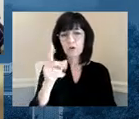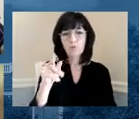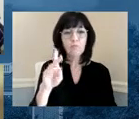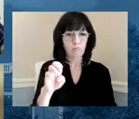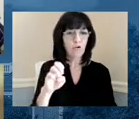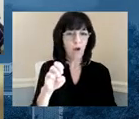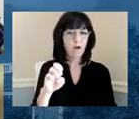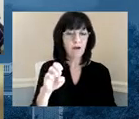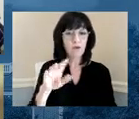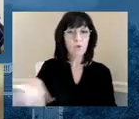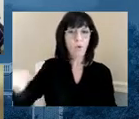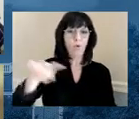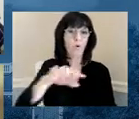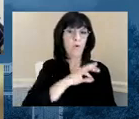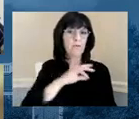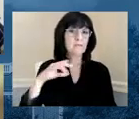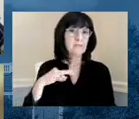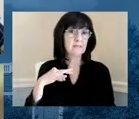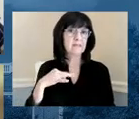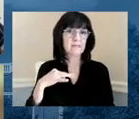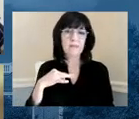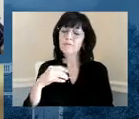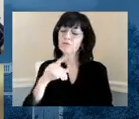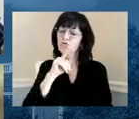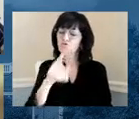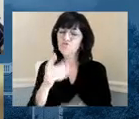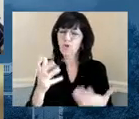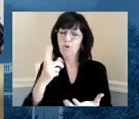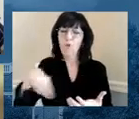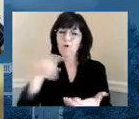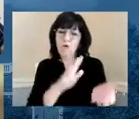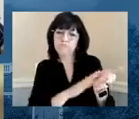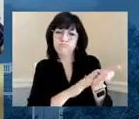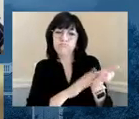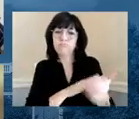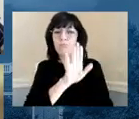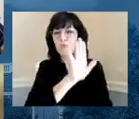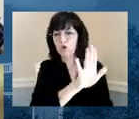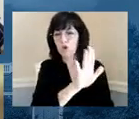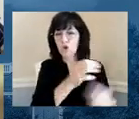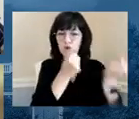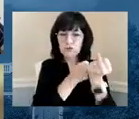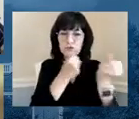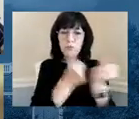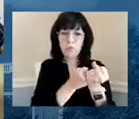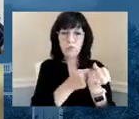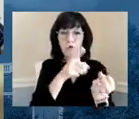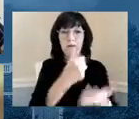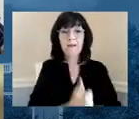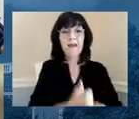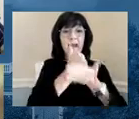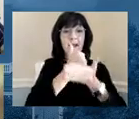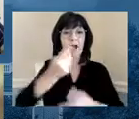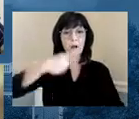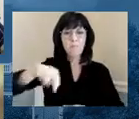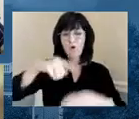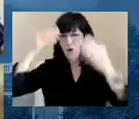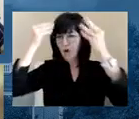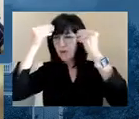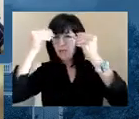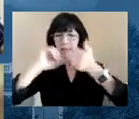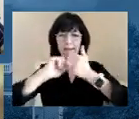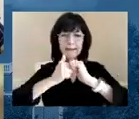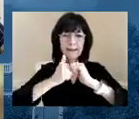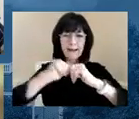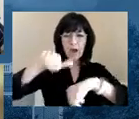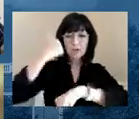really deserves a nod for leading our team in terms of helping to put the thoughts of our hospital members together to produce